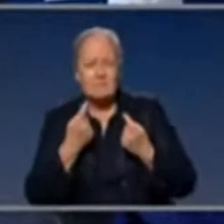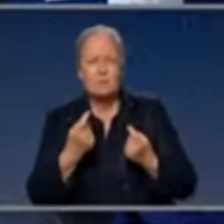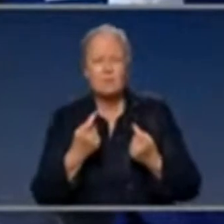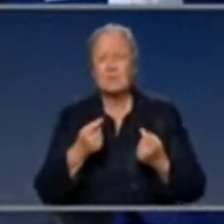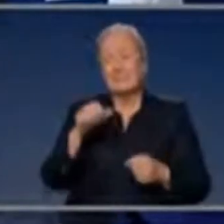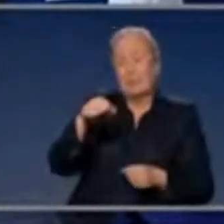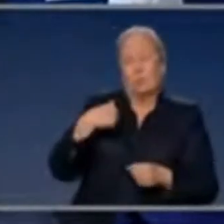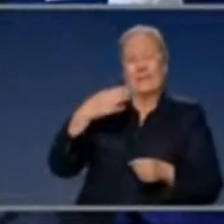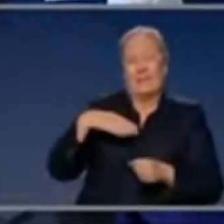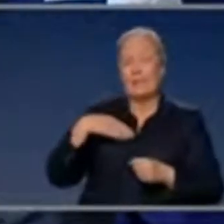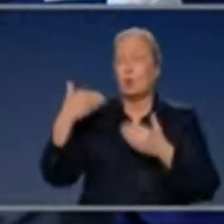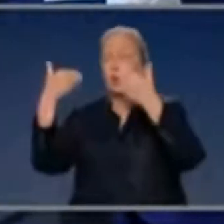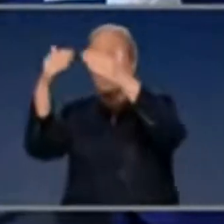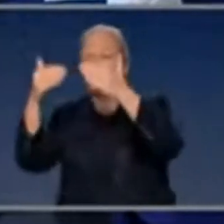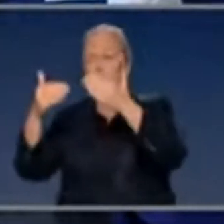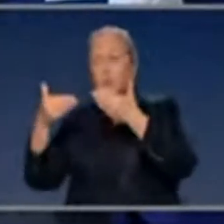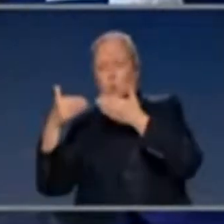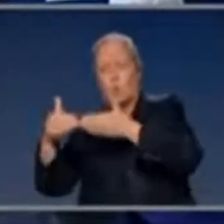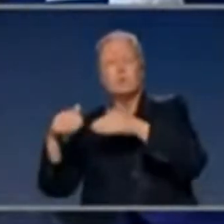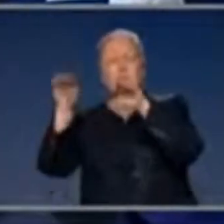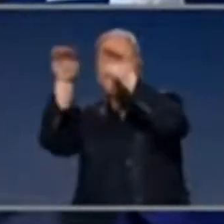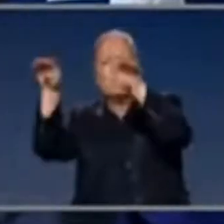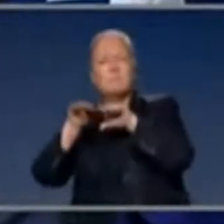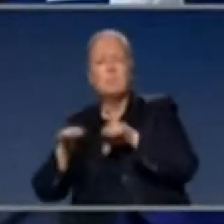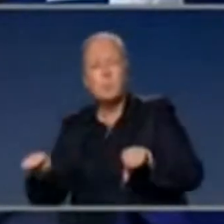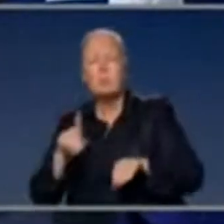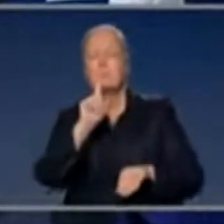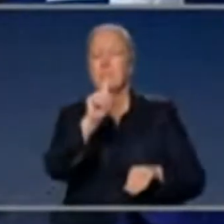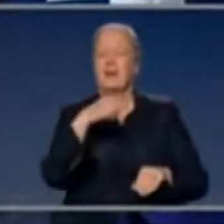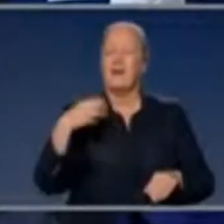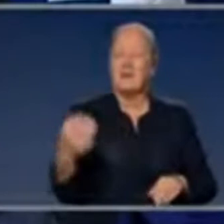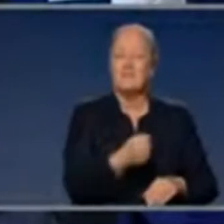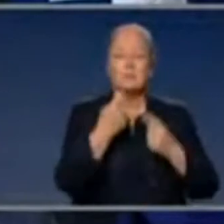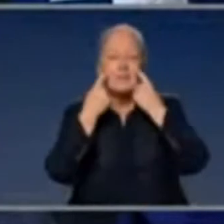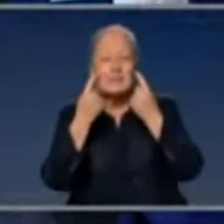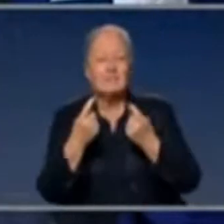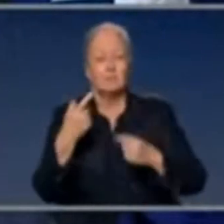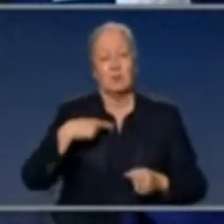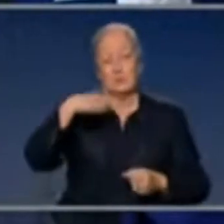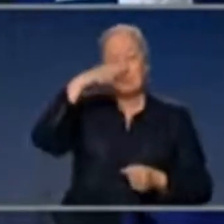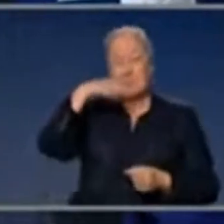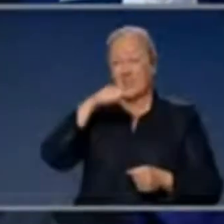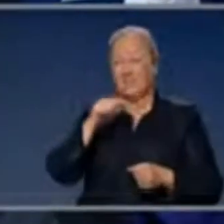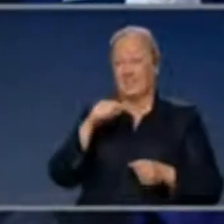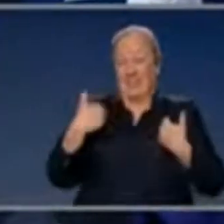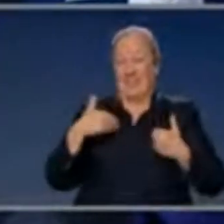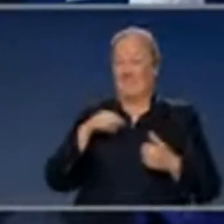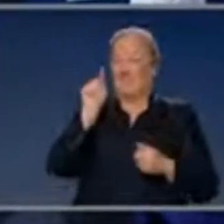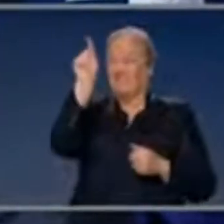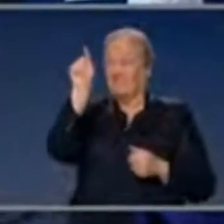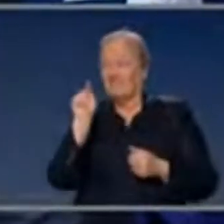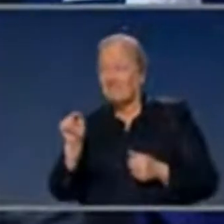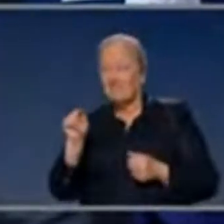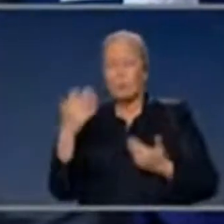the disruption and the cost and impact of those borders weighed up against of the health benefits that are achieved by